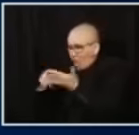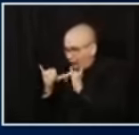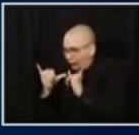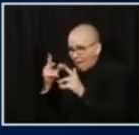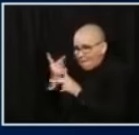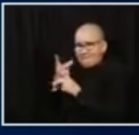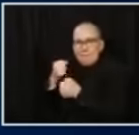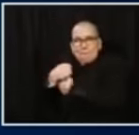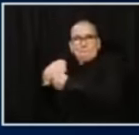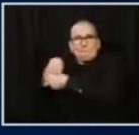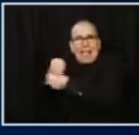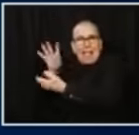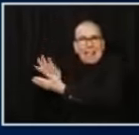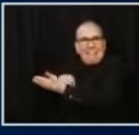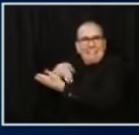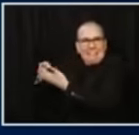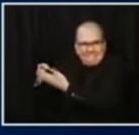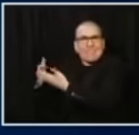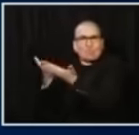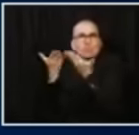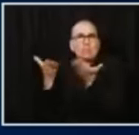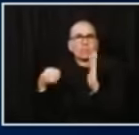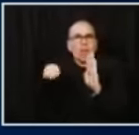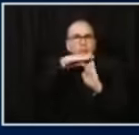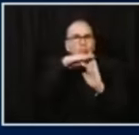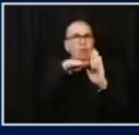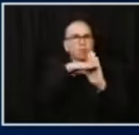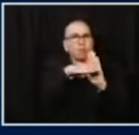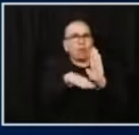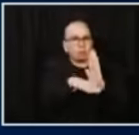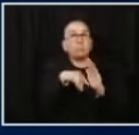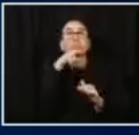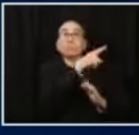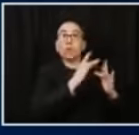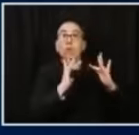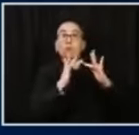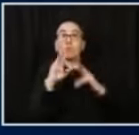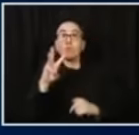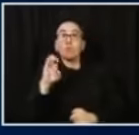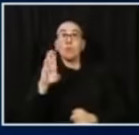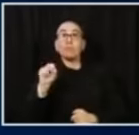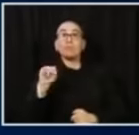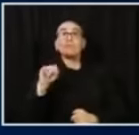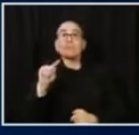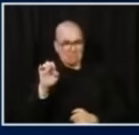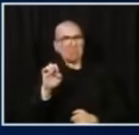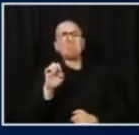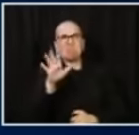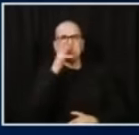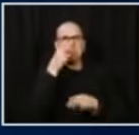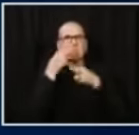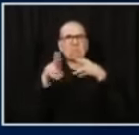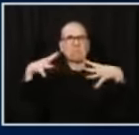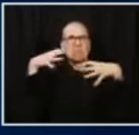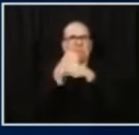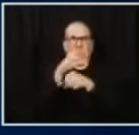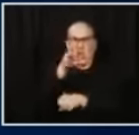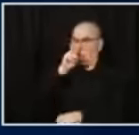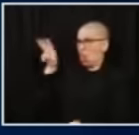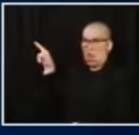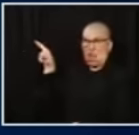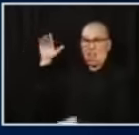together is posted on our website. So I'll be going over some of the details, but if you'd like to see the full guidance, it is posted on the department's